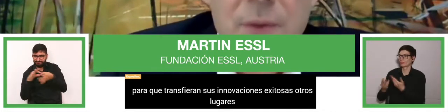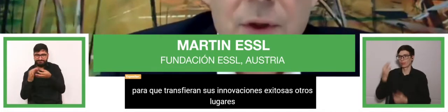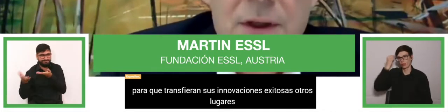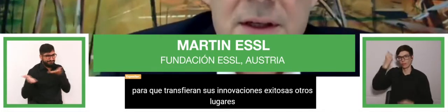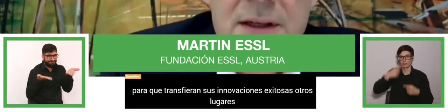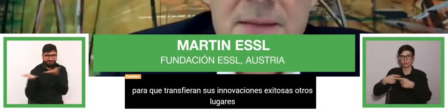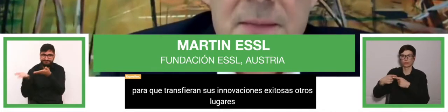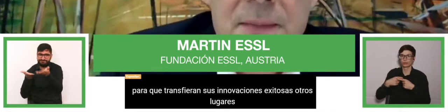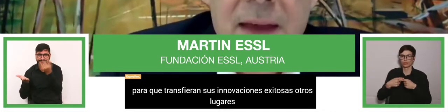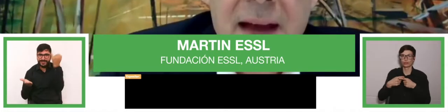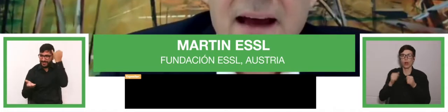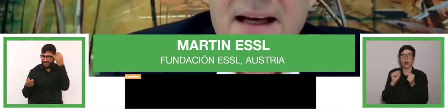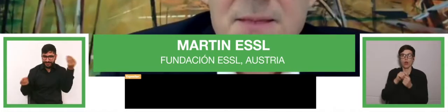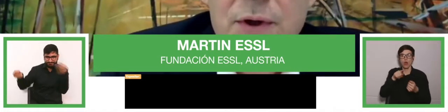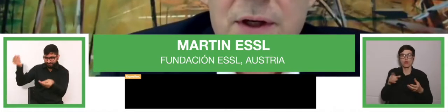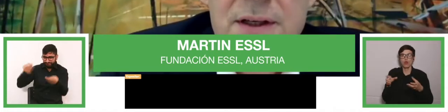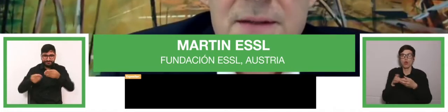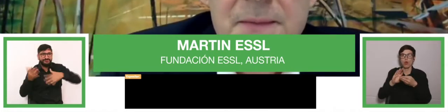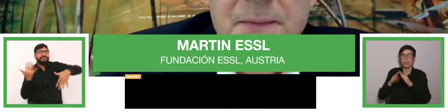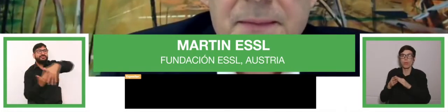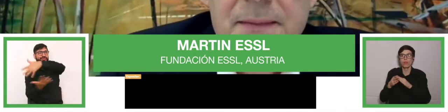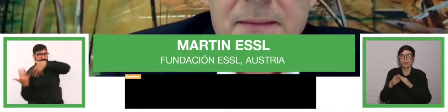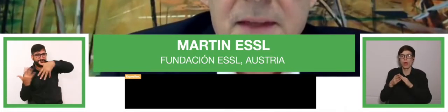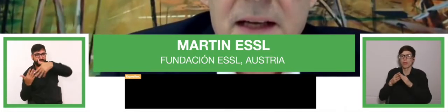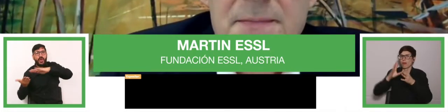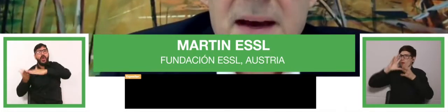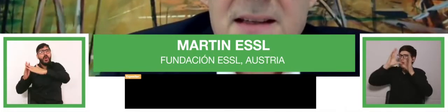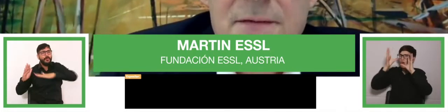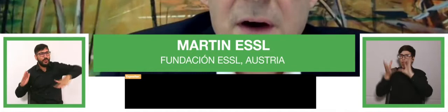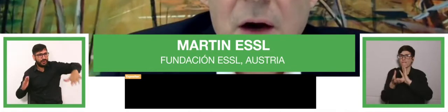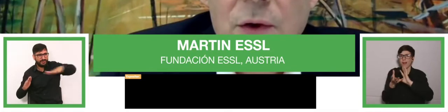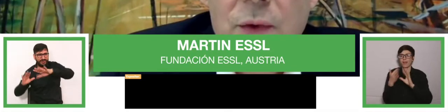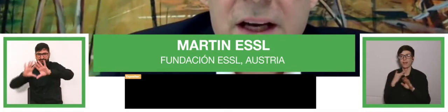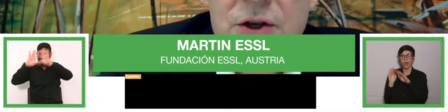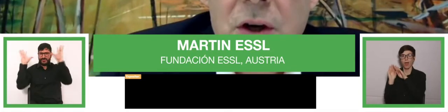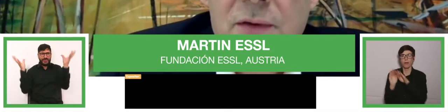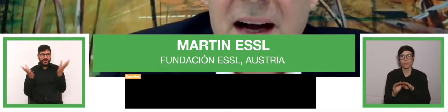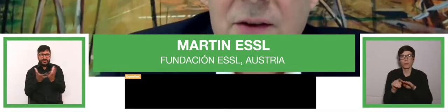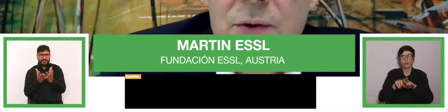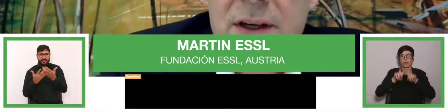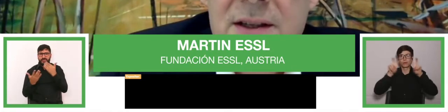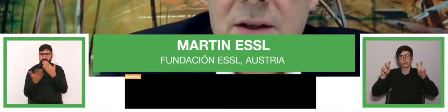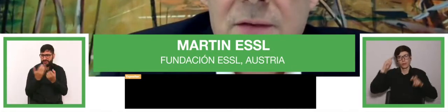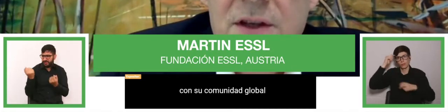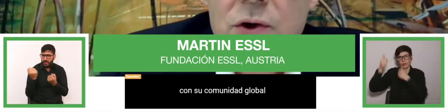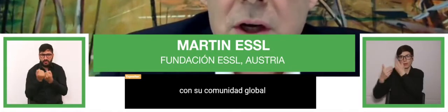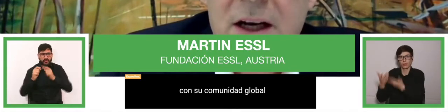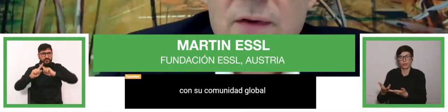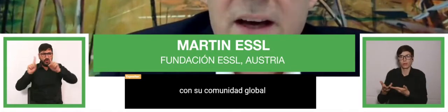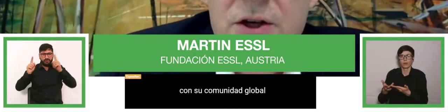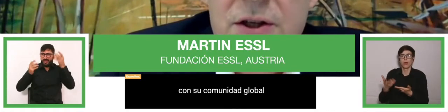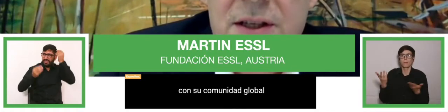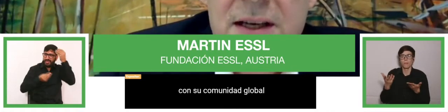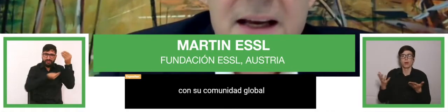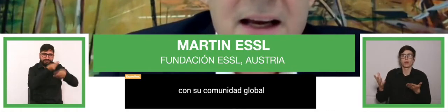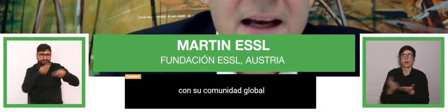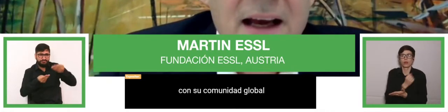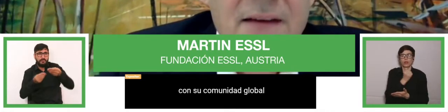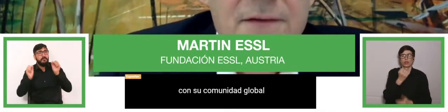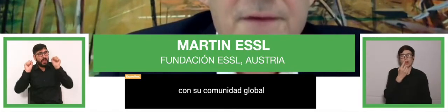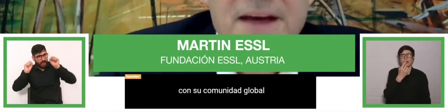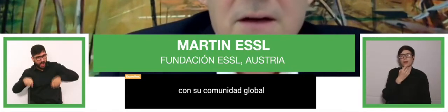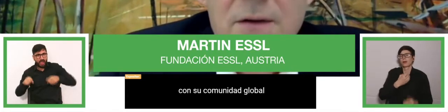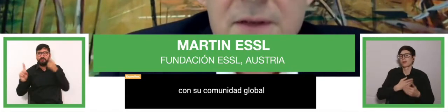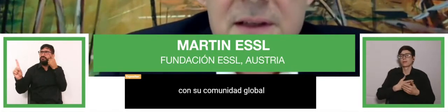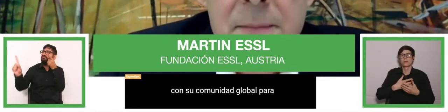of supporters and experts, its massive outreach of hundreds of social innovations